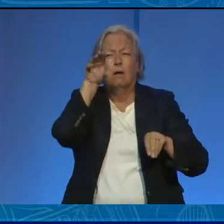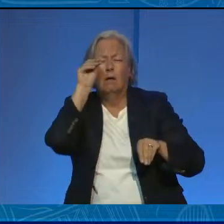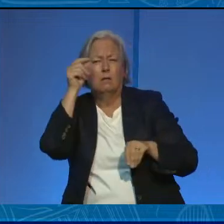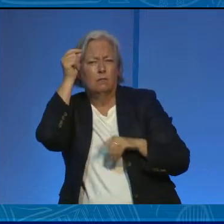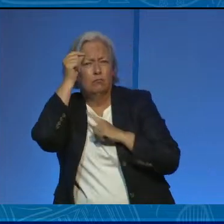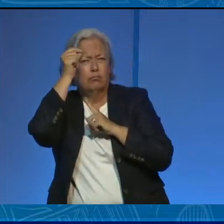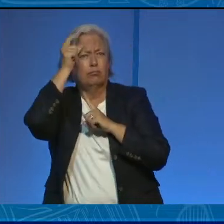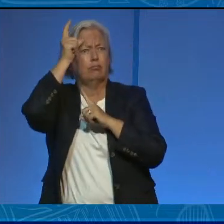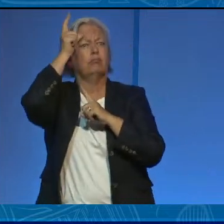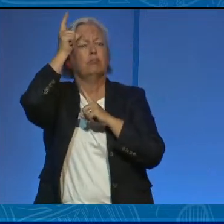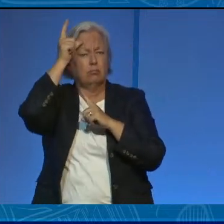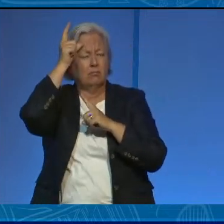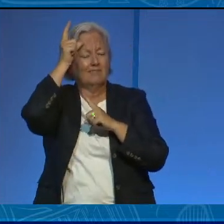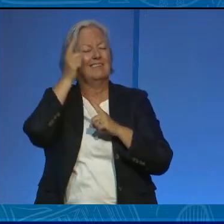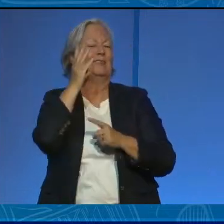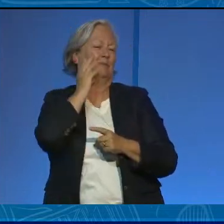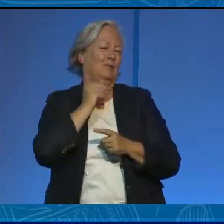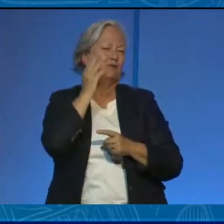experiences themselves.